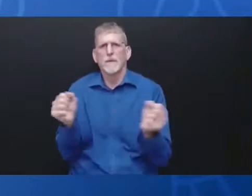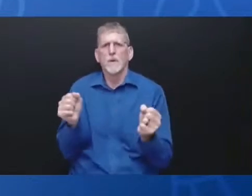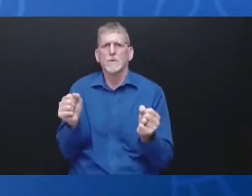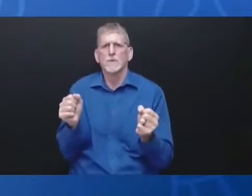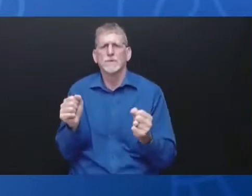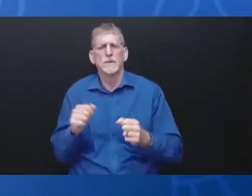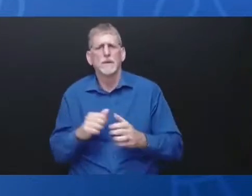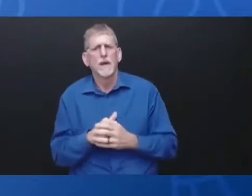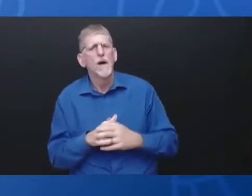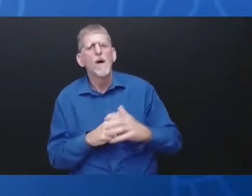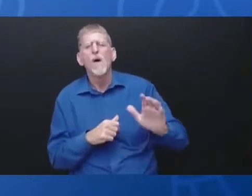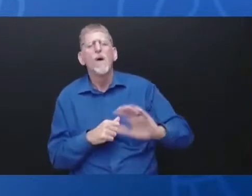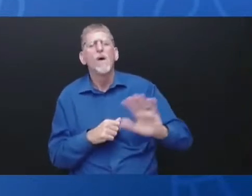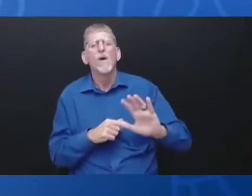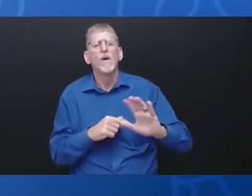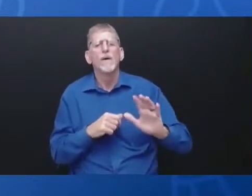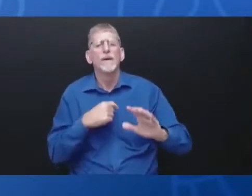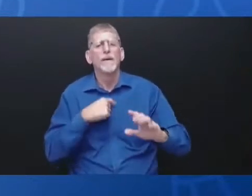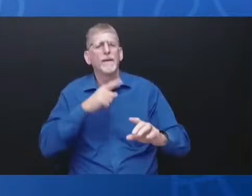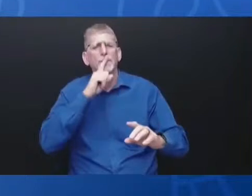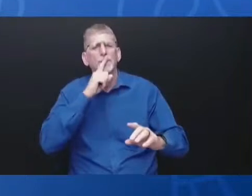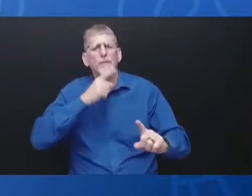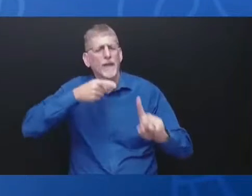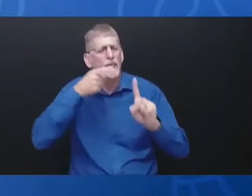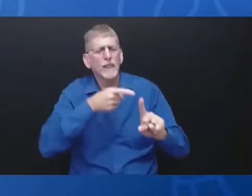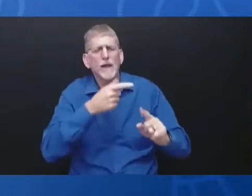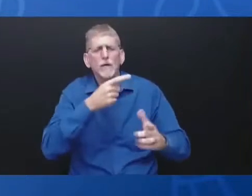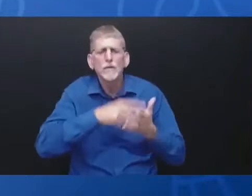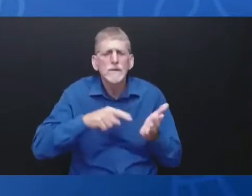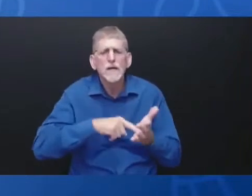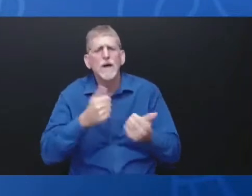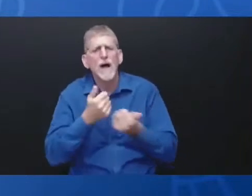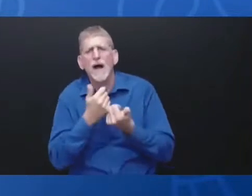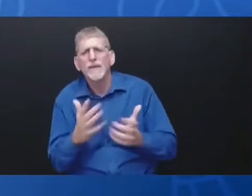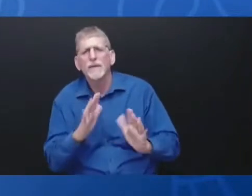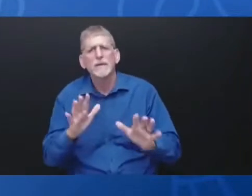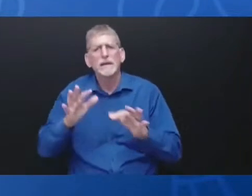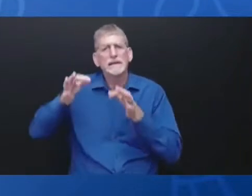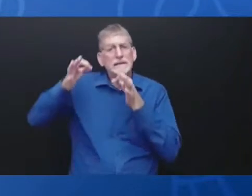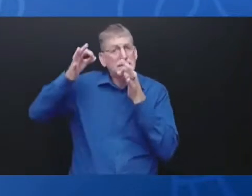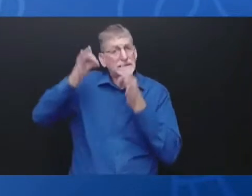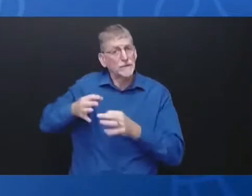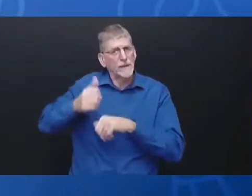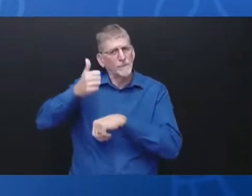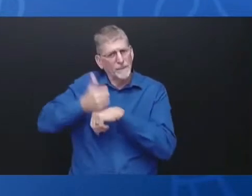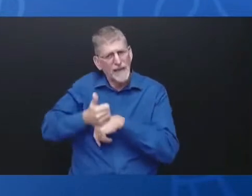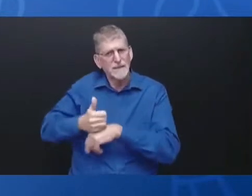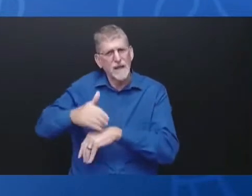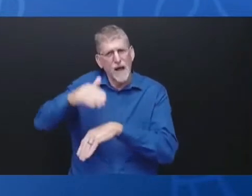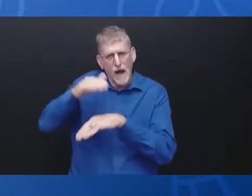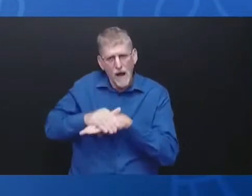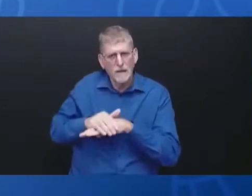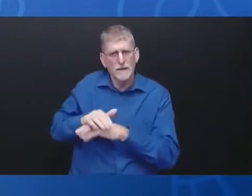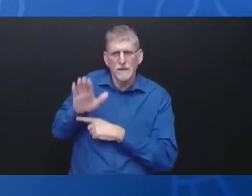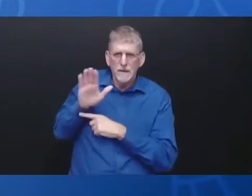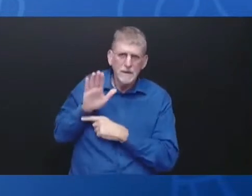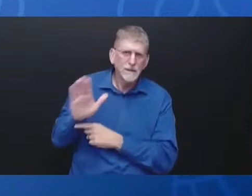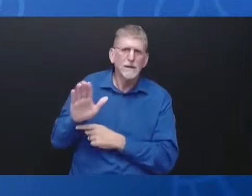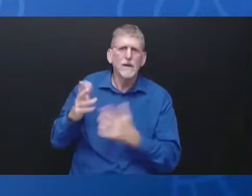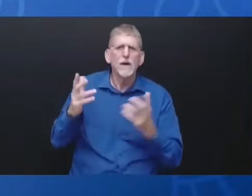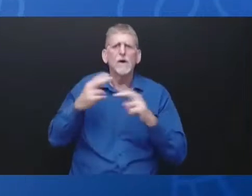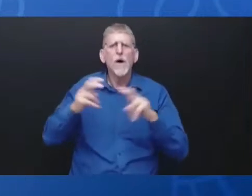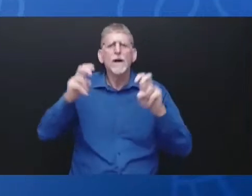equation of the president and the country with white supremacy. It was an allegation